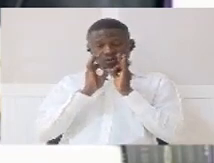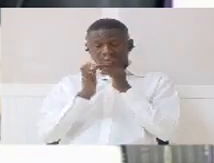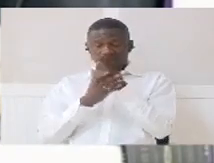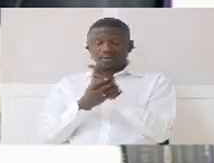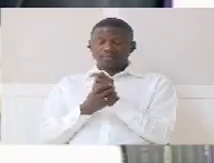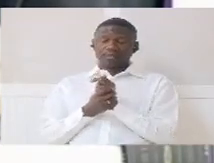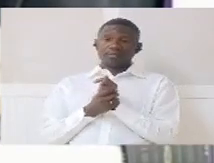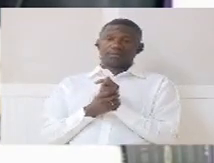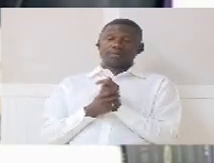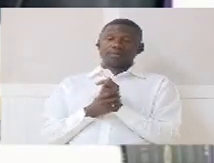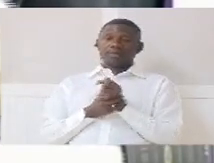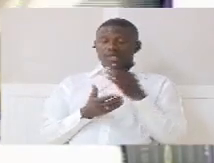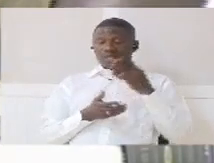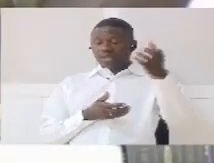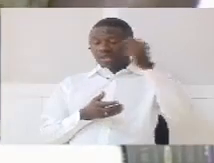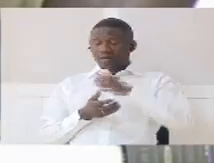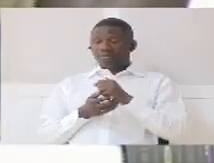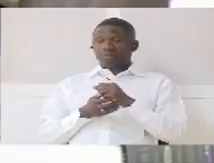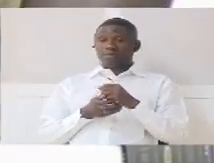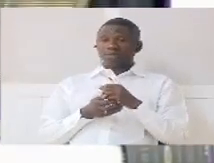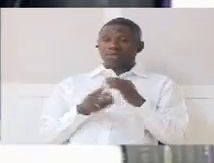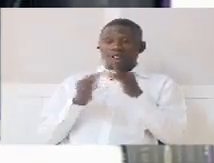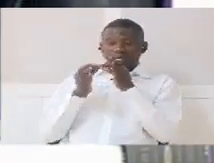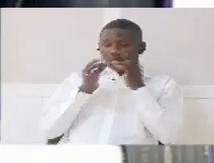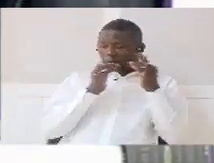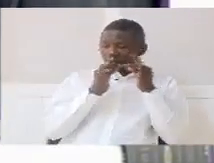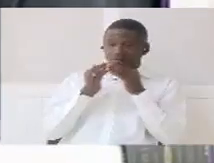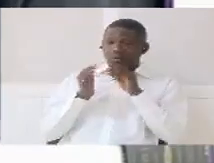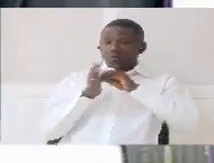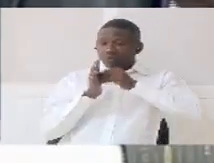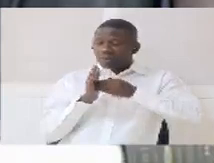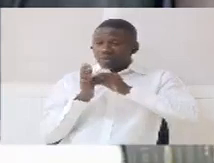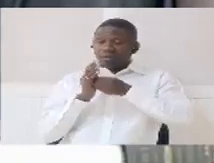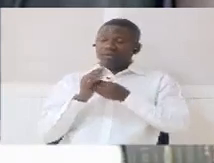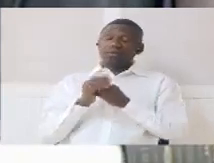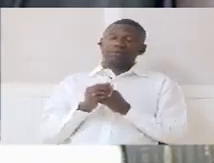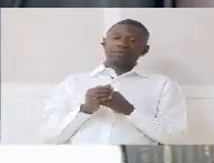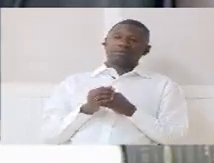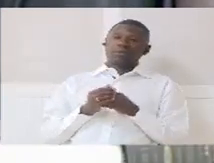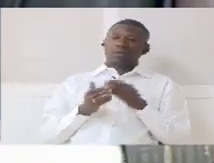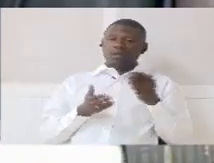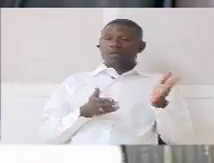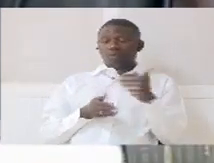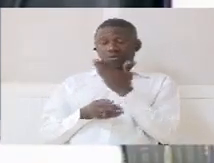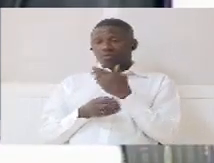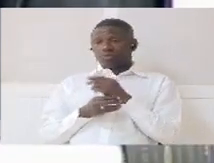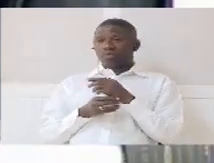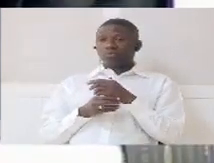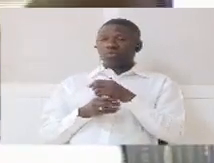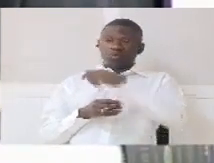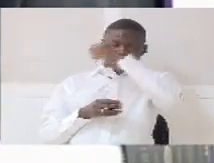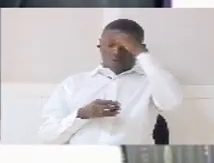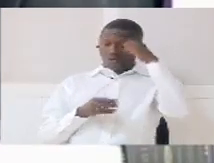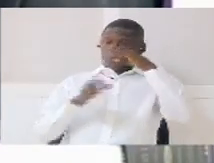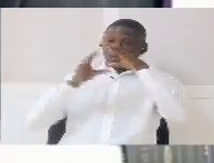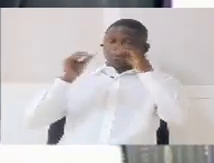sambanang nyola. That he came with a parcel of cannabis. Ndara and the staff quarters. That he went to the staff quarters. I parked there